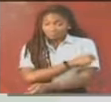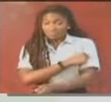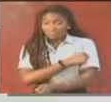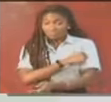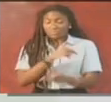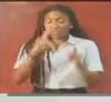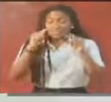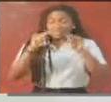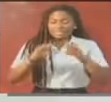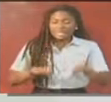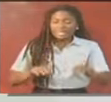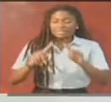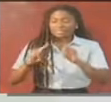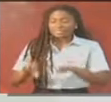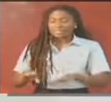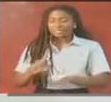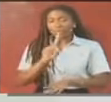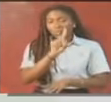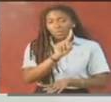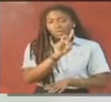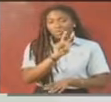tested